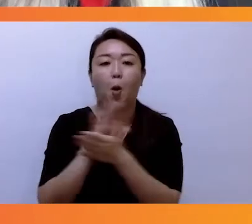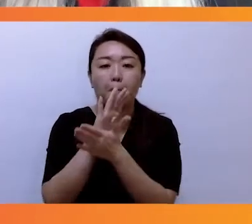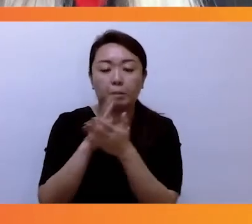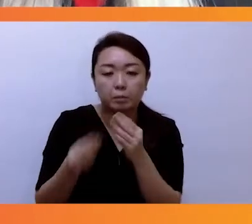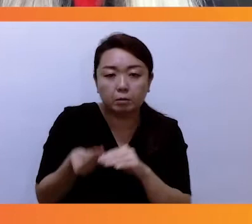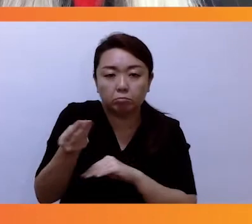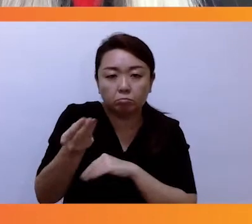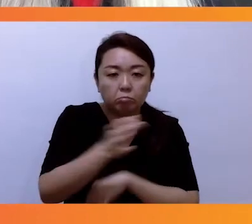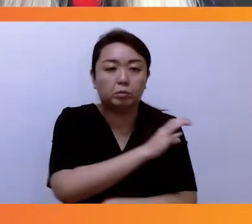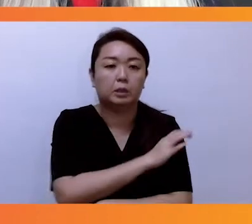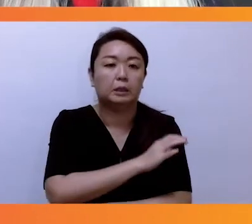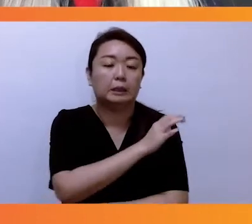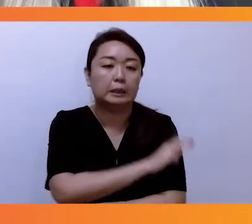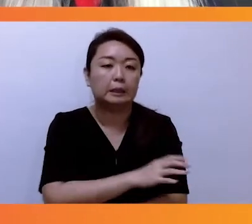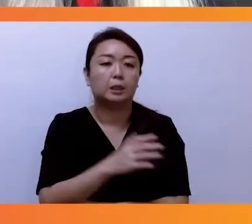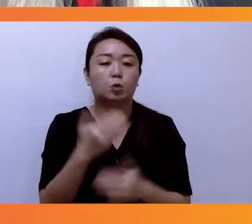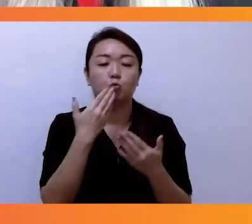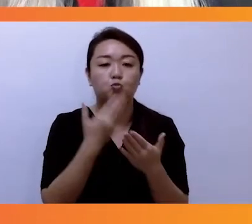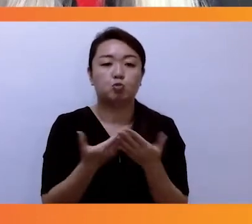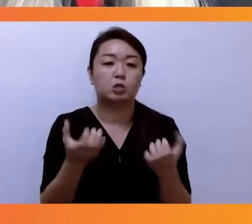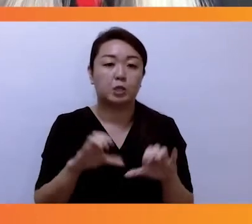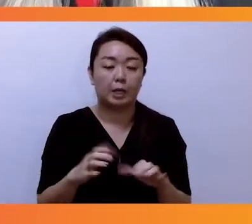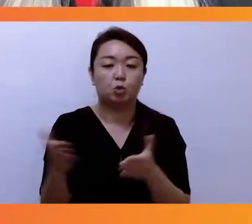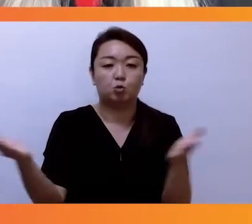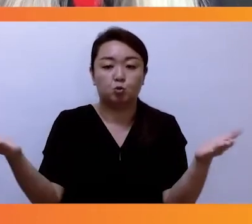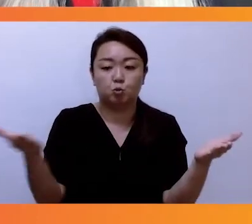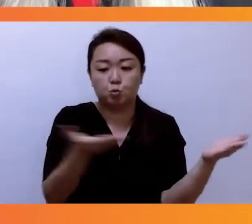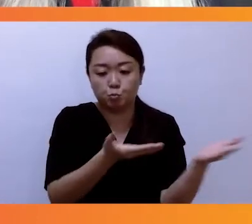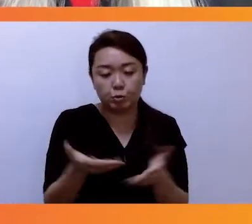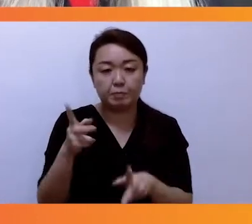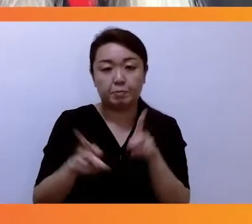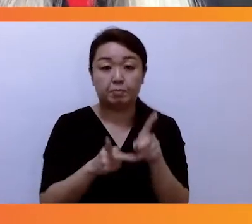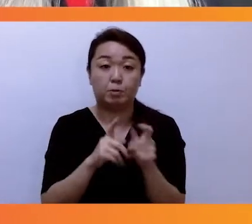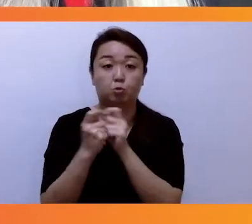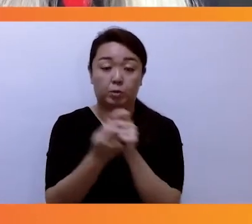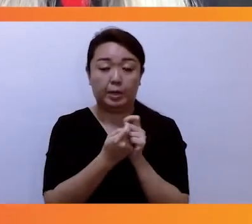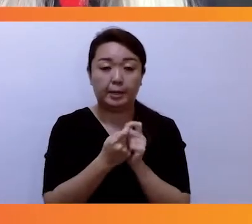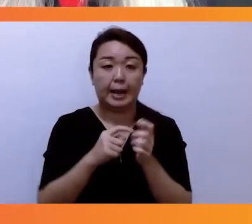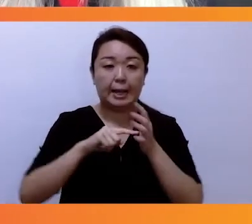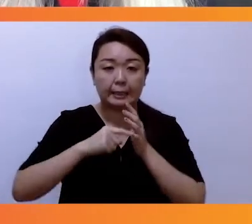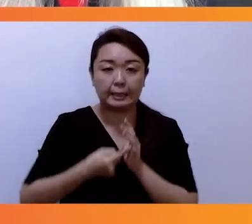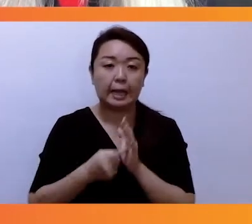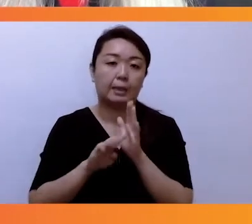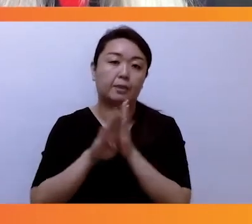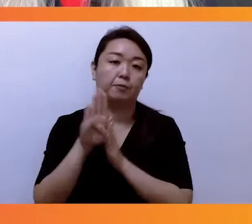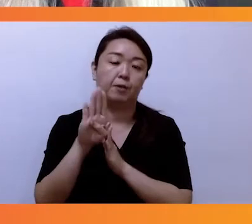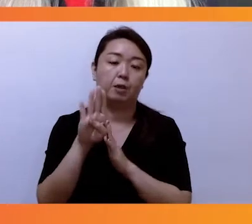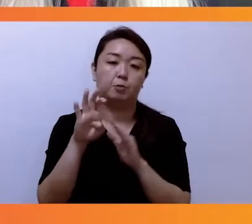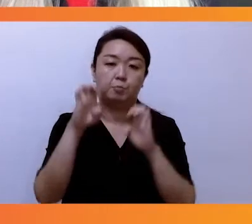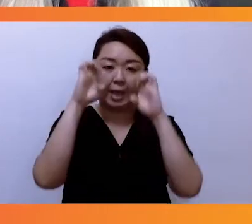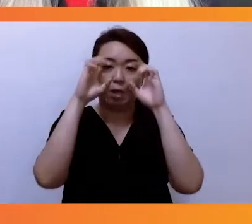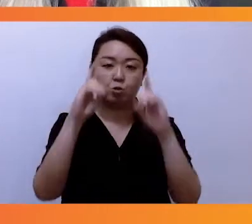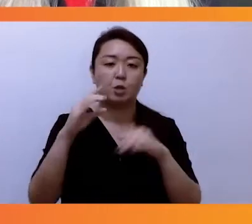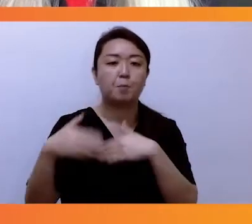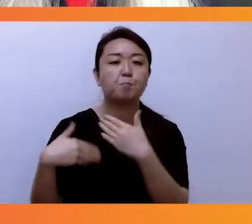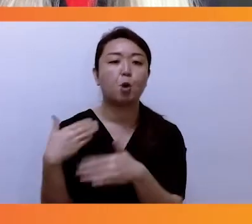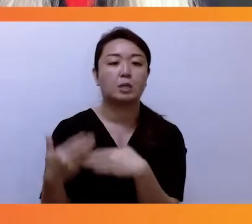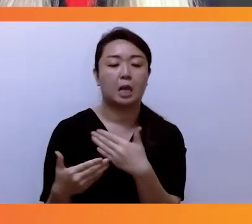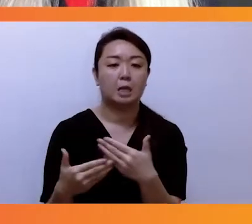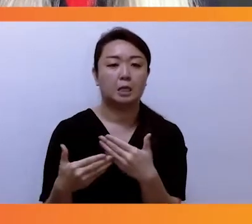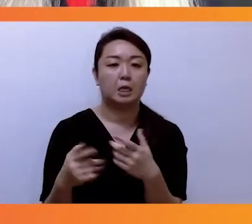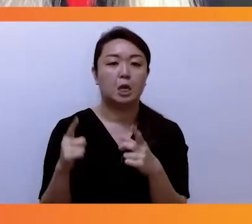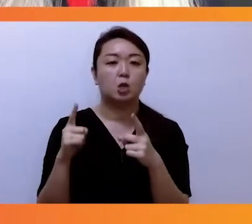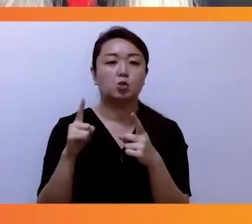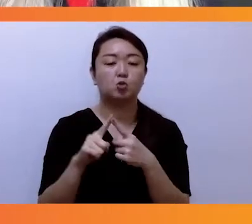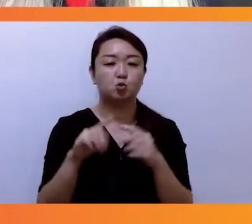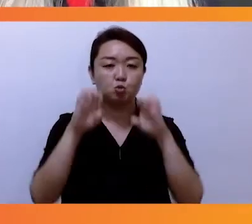The clinics are a great opportunity to bring people together and start developing an educational